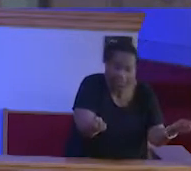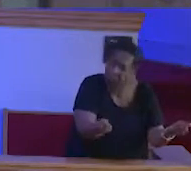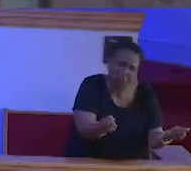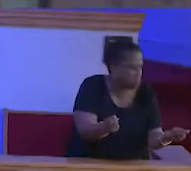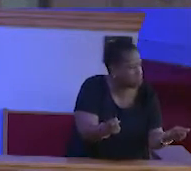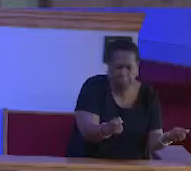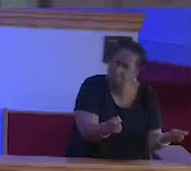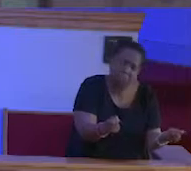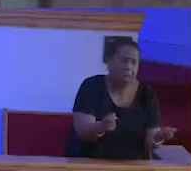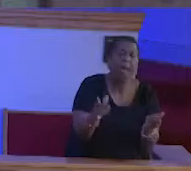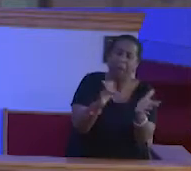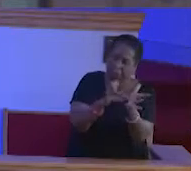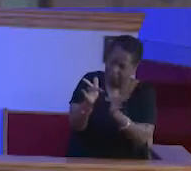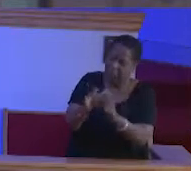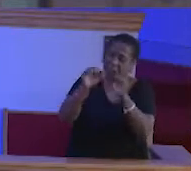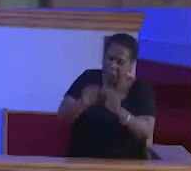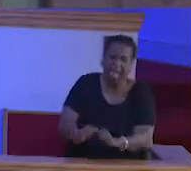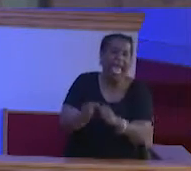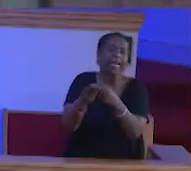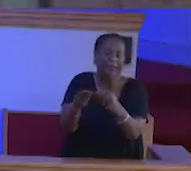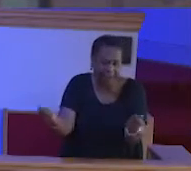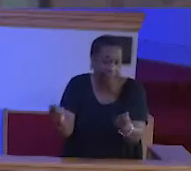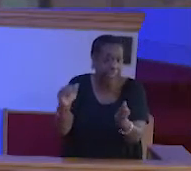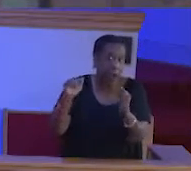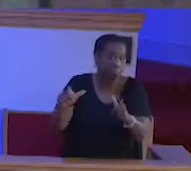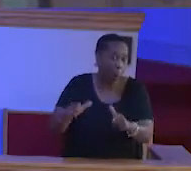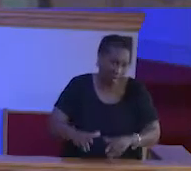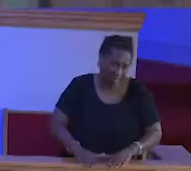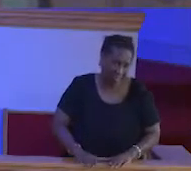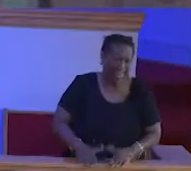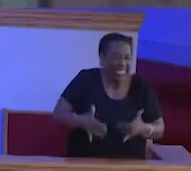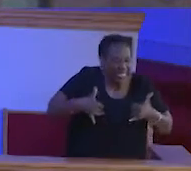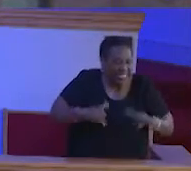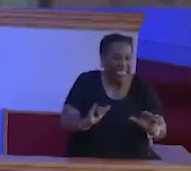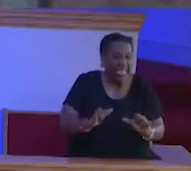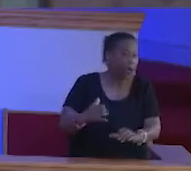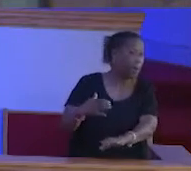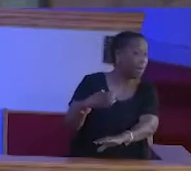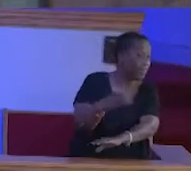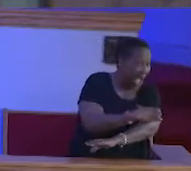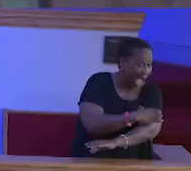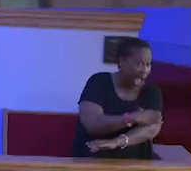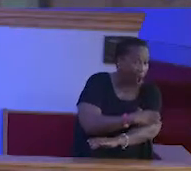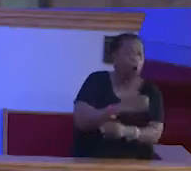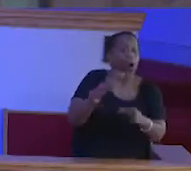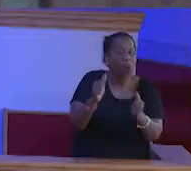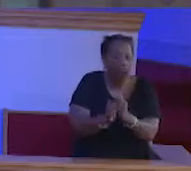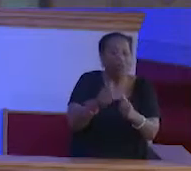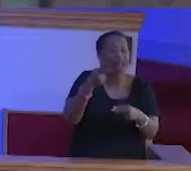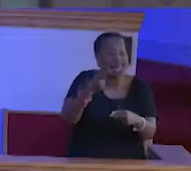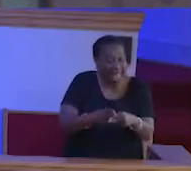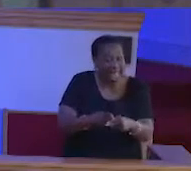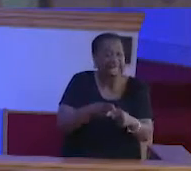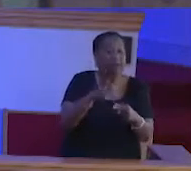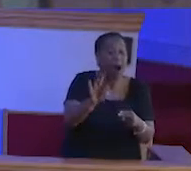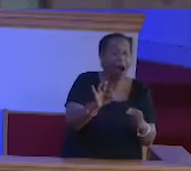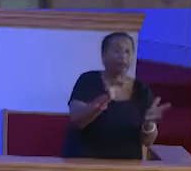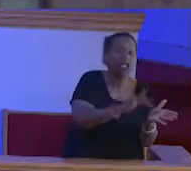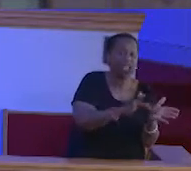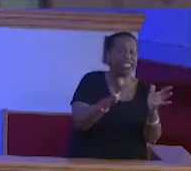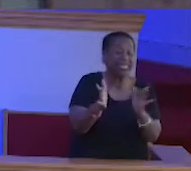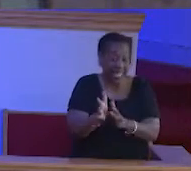but Jesus can fix it all. There's still power in the name of